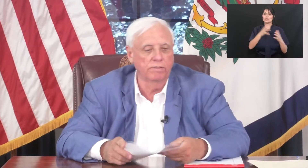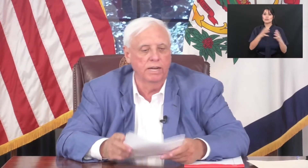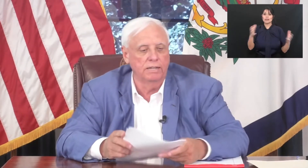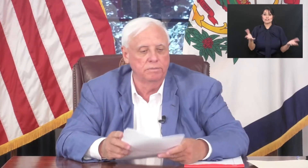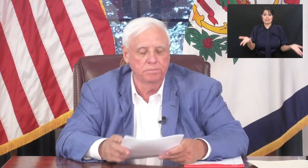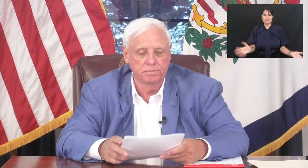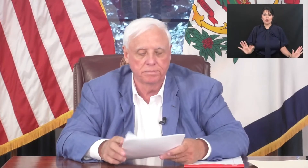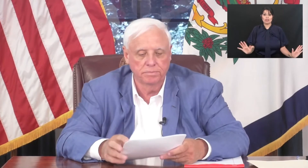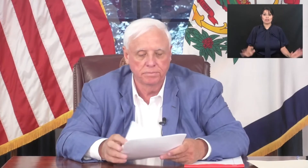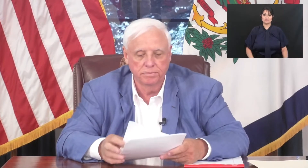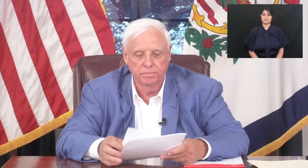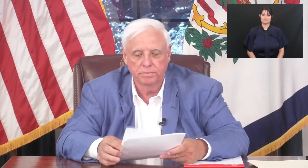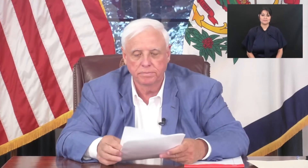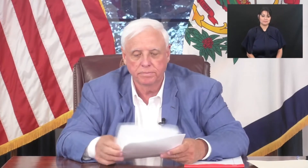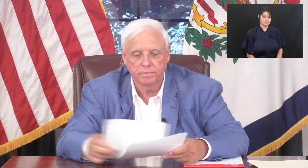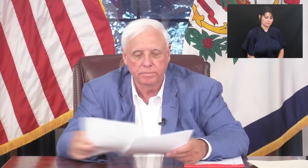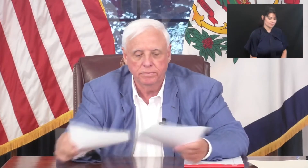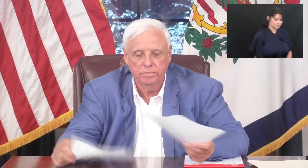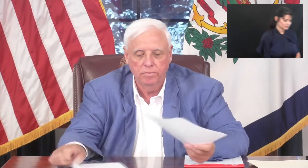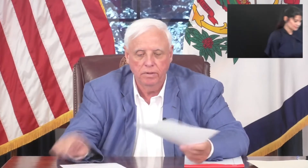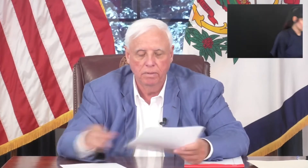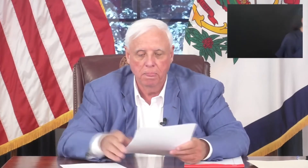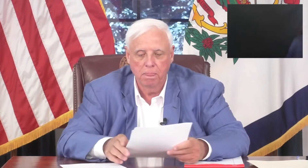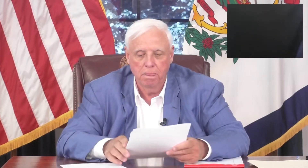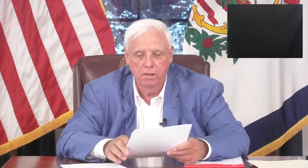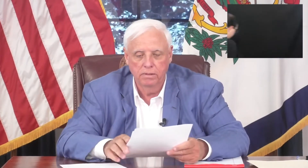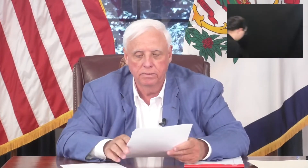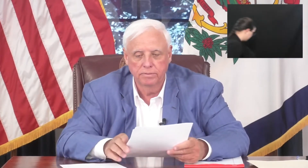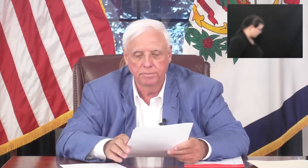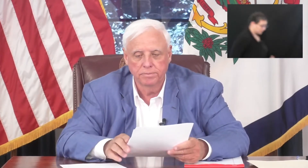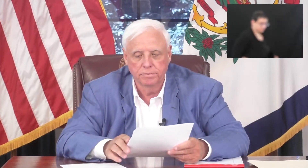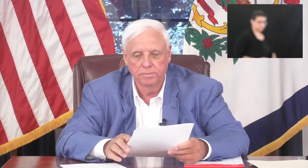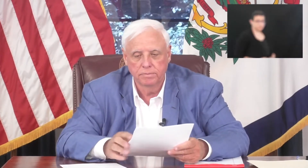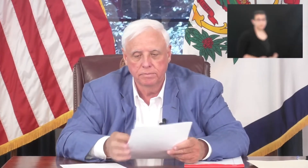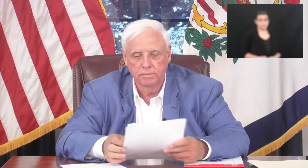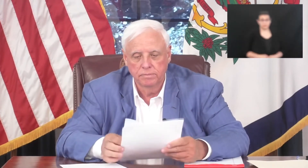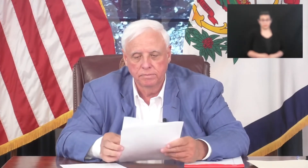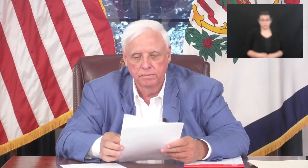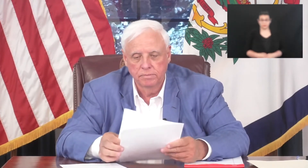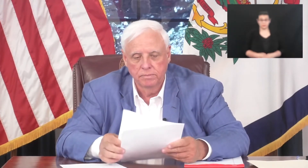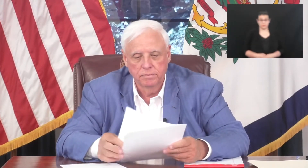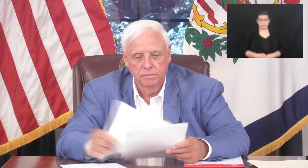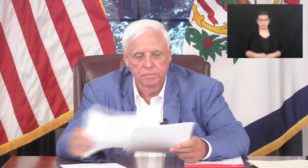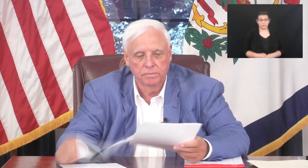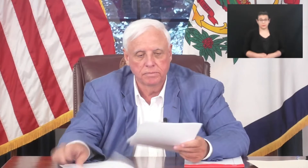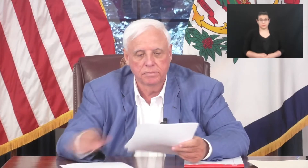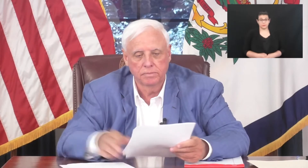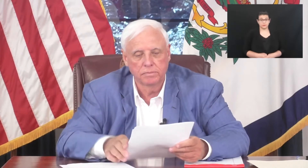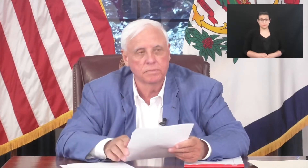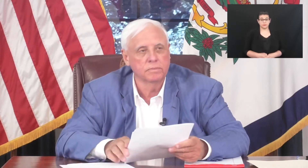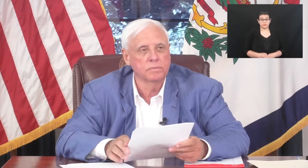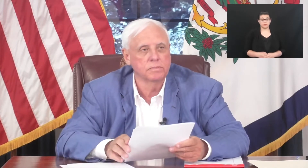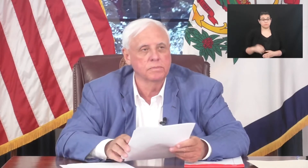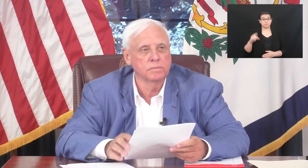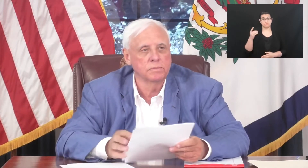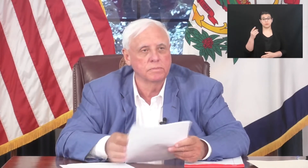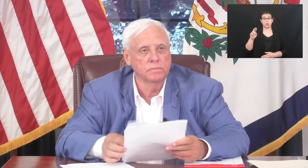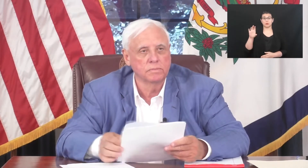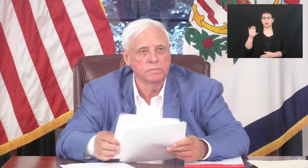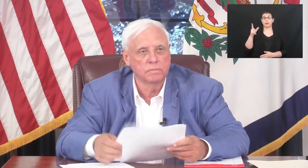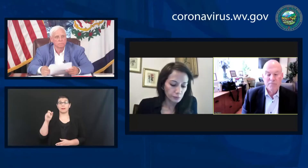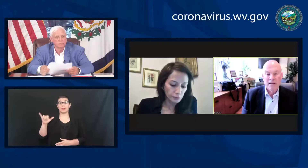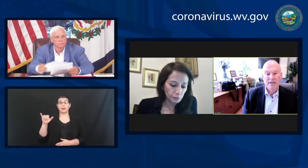all I've got. All right, thank you, Governor. Let's now go to Dr. Clay Marsh, our coronavirus czar.